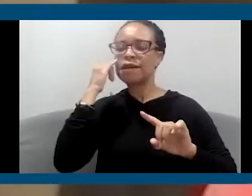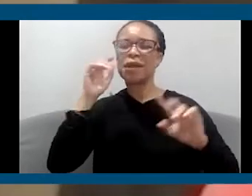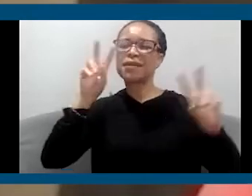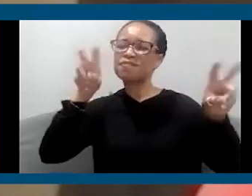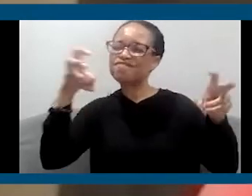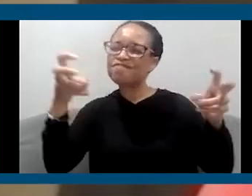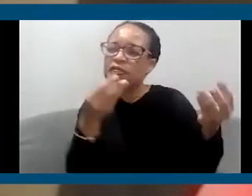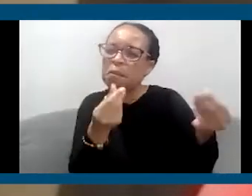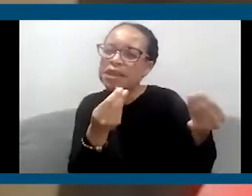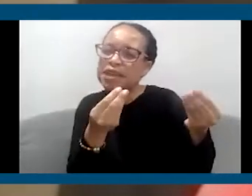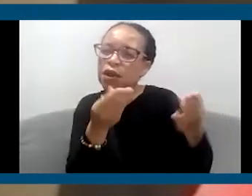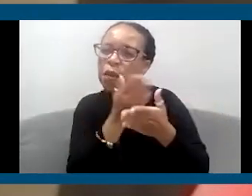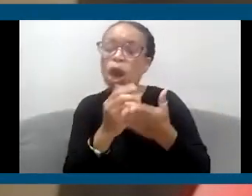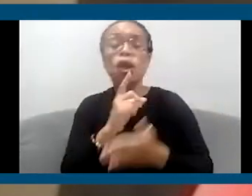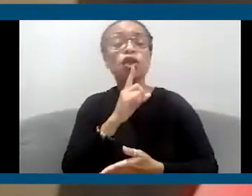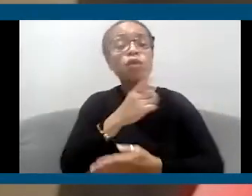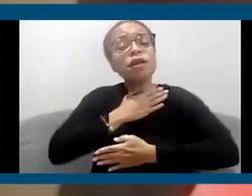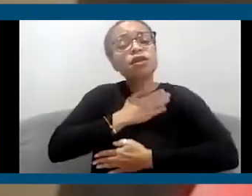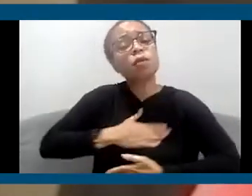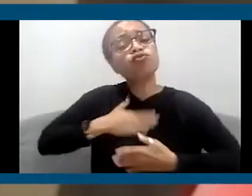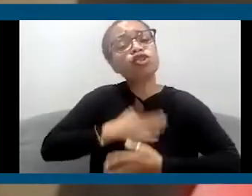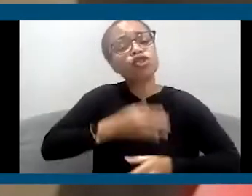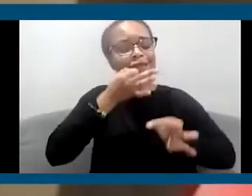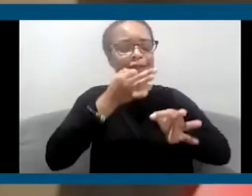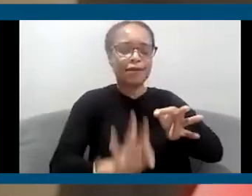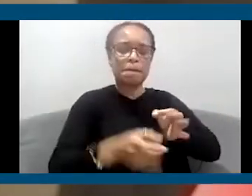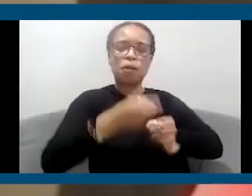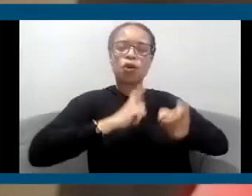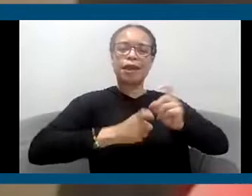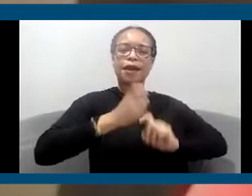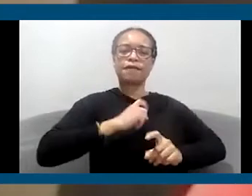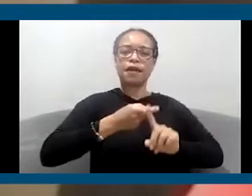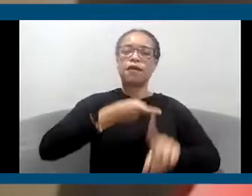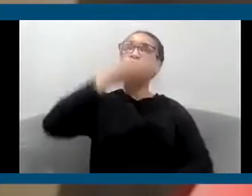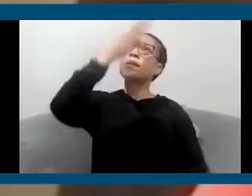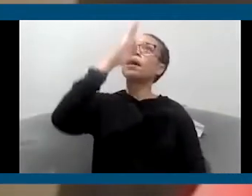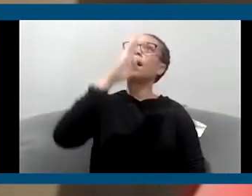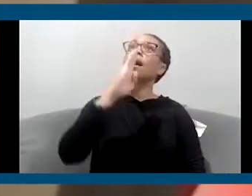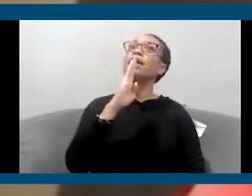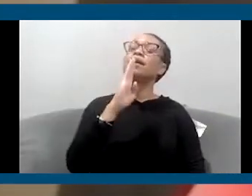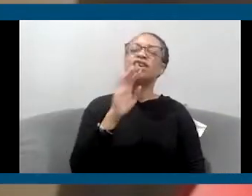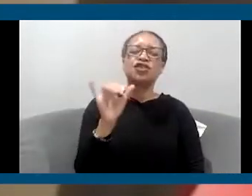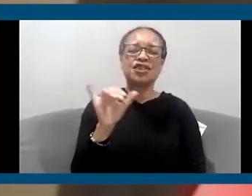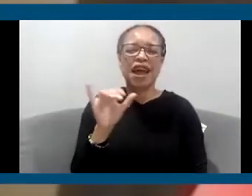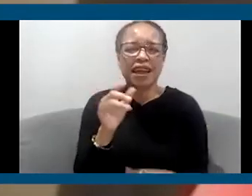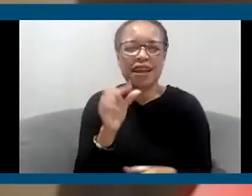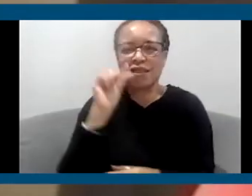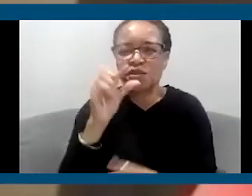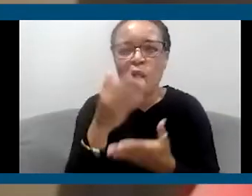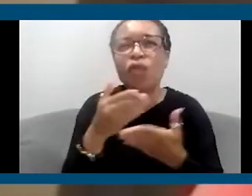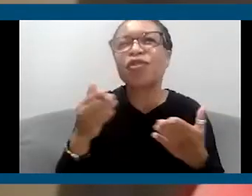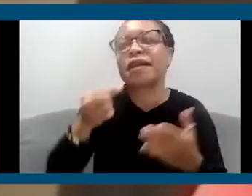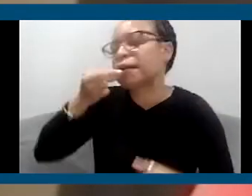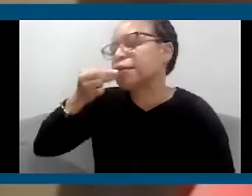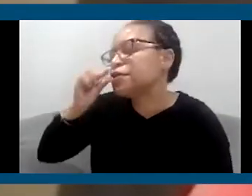it, it's really to appreciate the simple gifts from God, just like a sip of water when you're thirsty, or